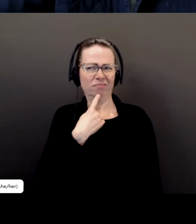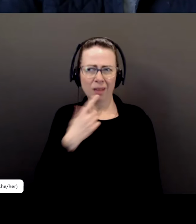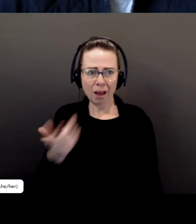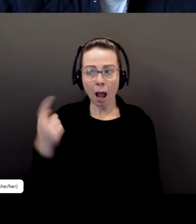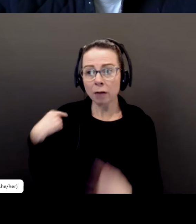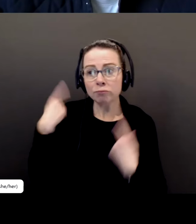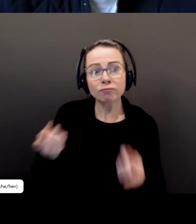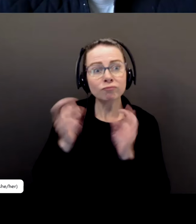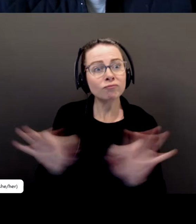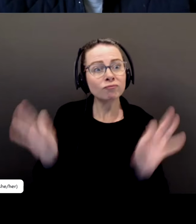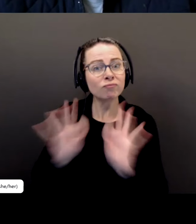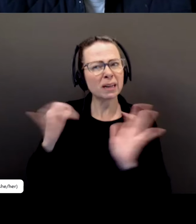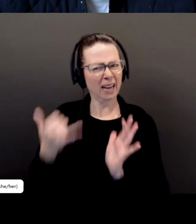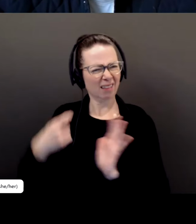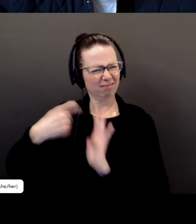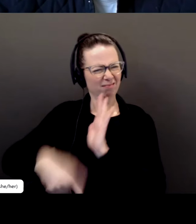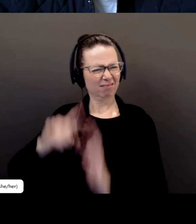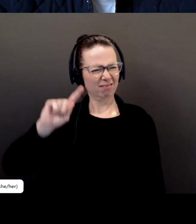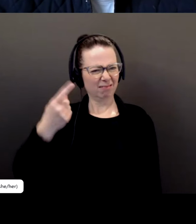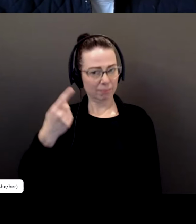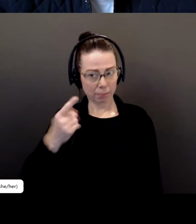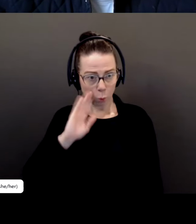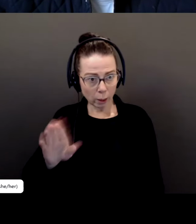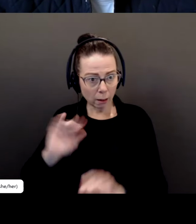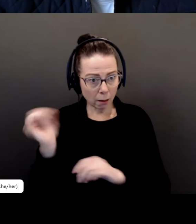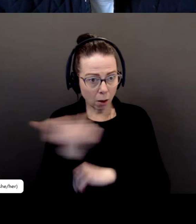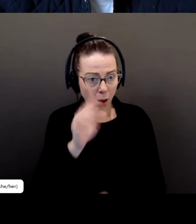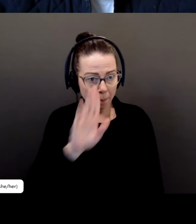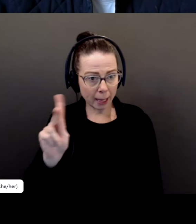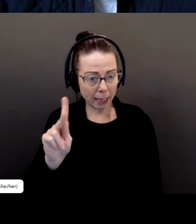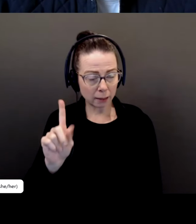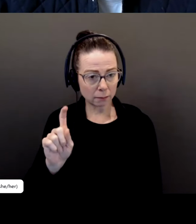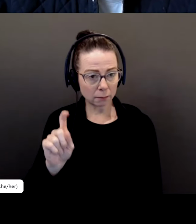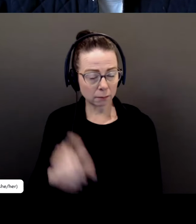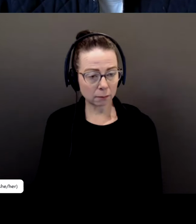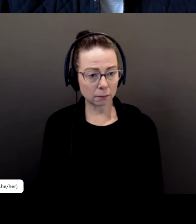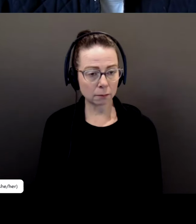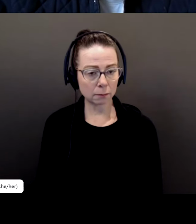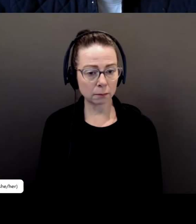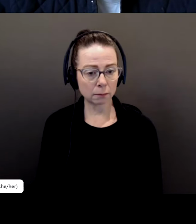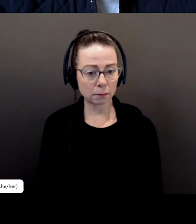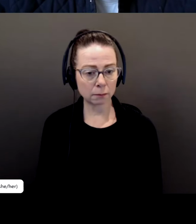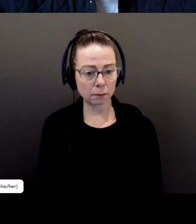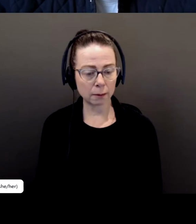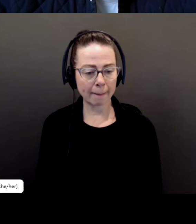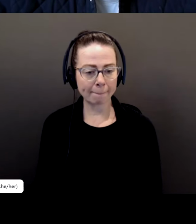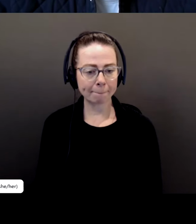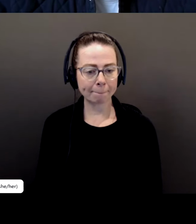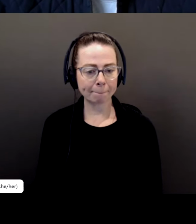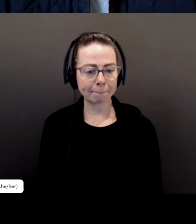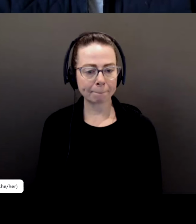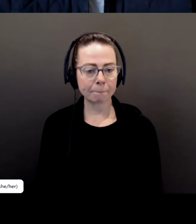for this. Do you know if this is something that is going to happen now across all banks, or is this just a one bank situation?